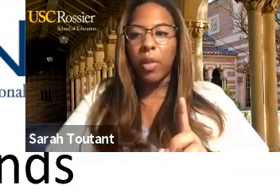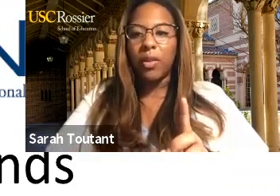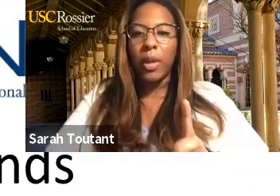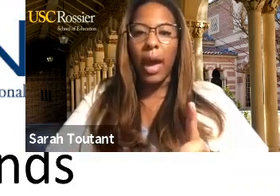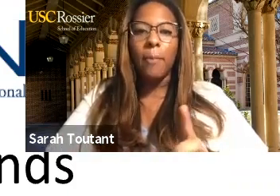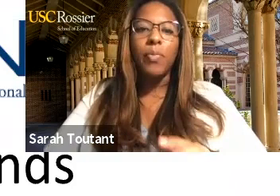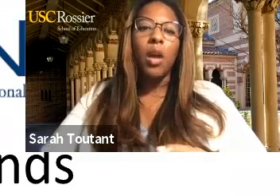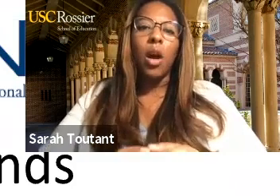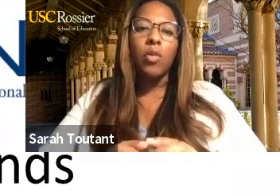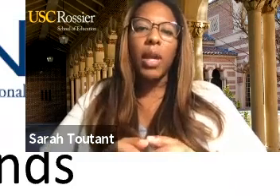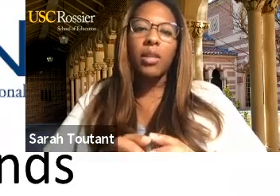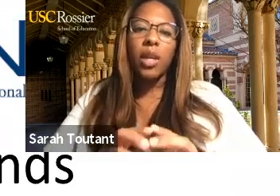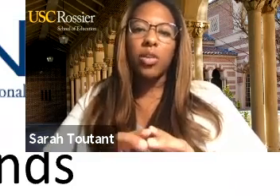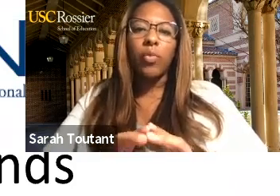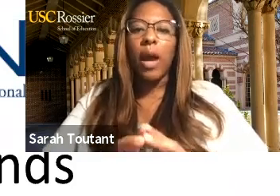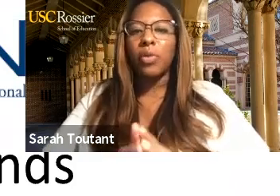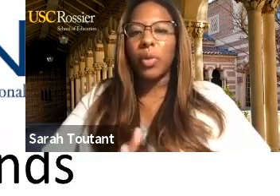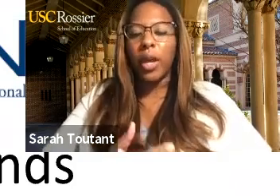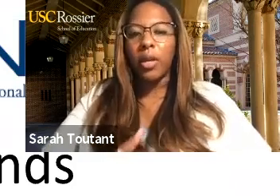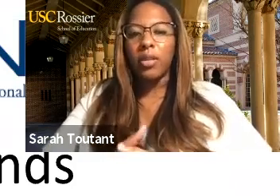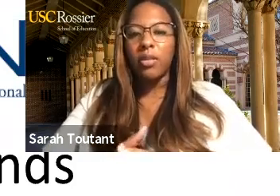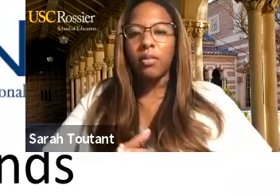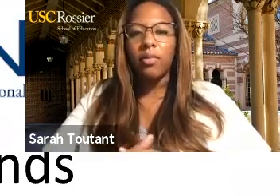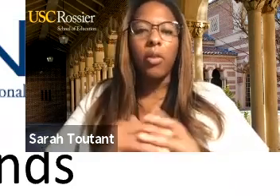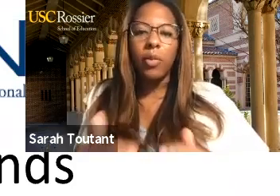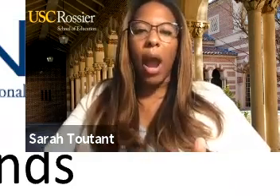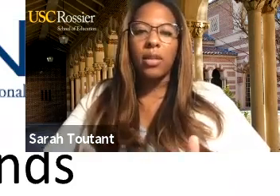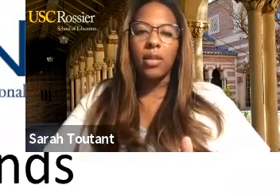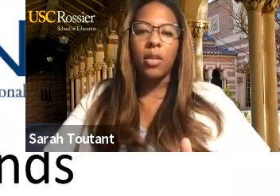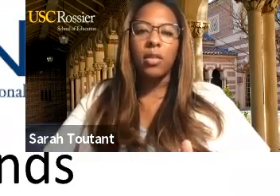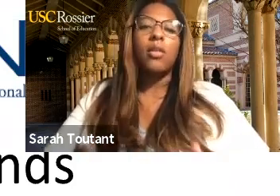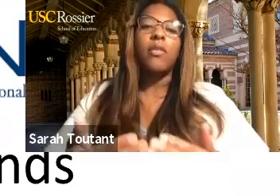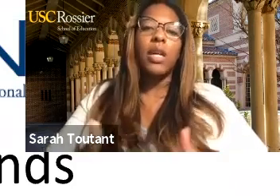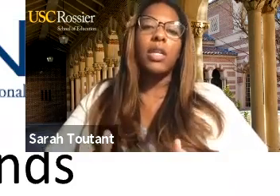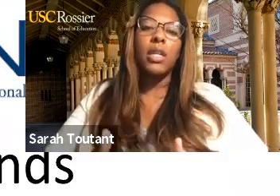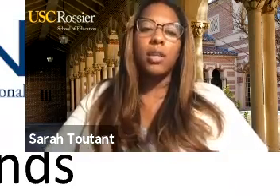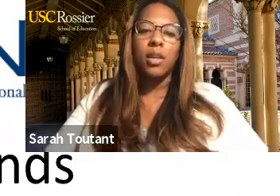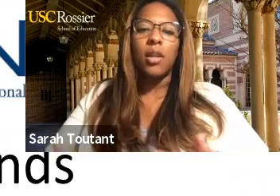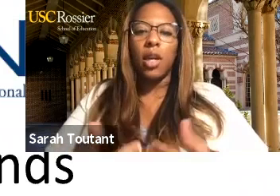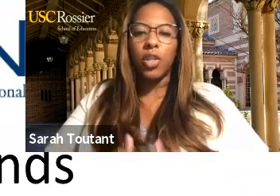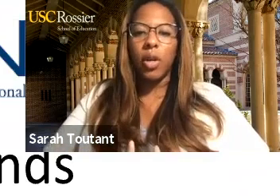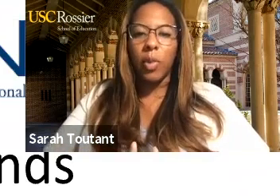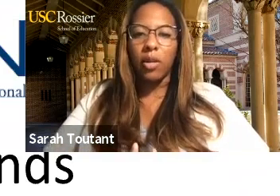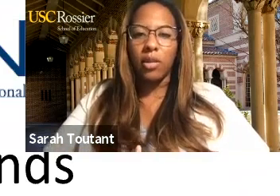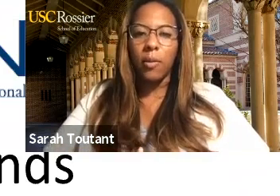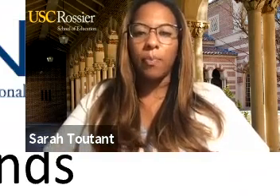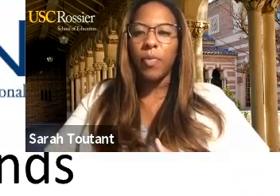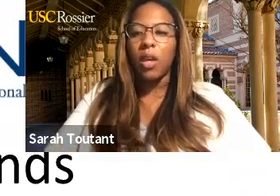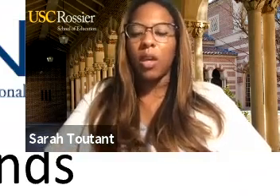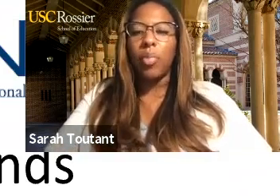one particular demand that we had. Our demand centered around three areas: faculty practices, funding, and